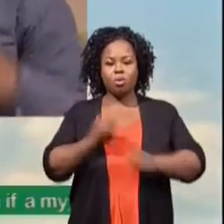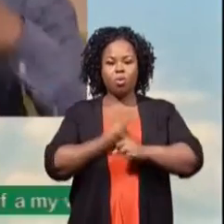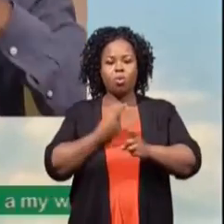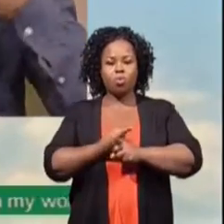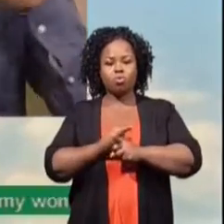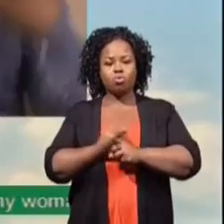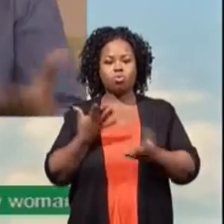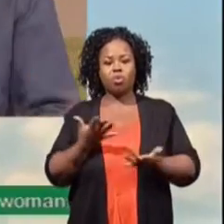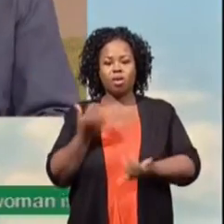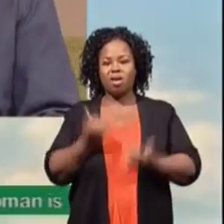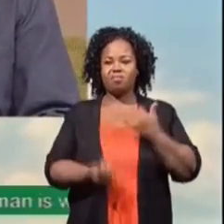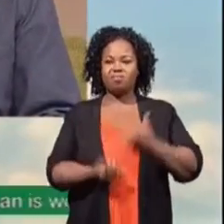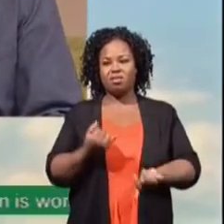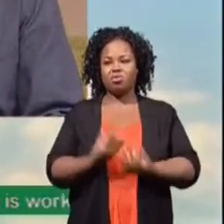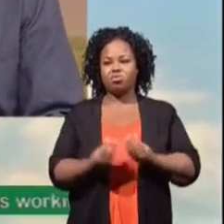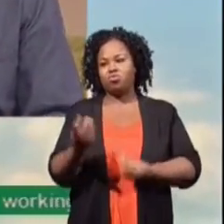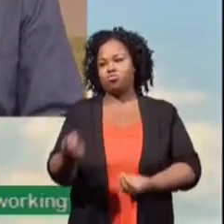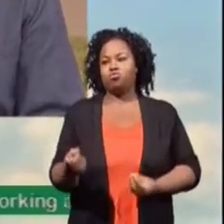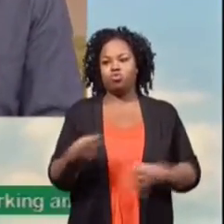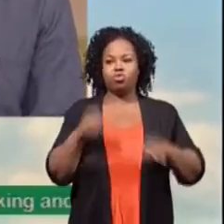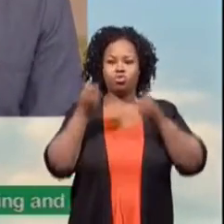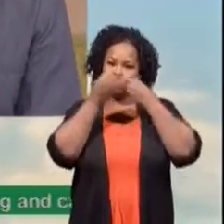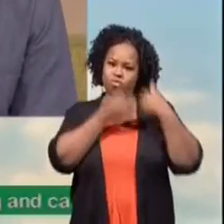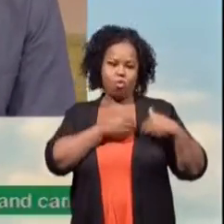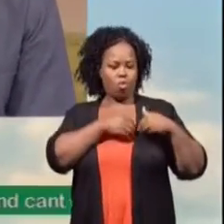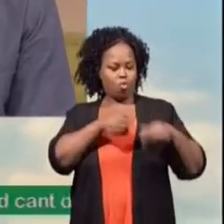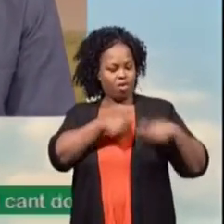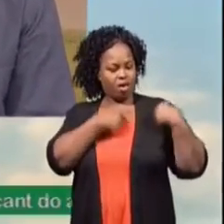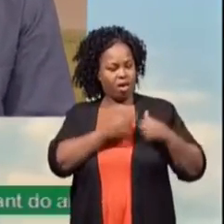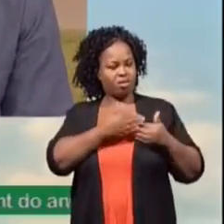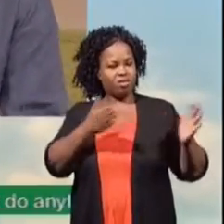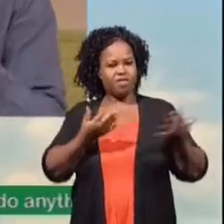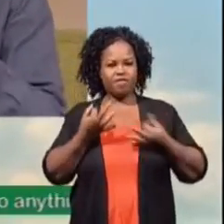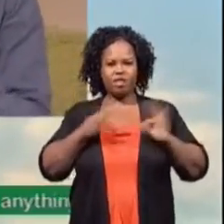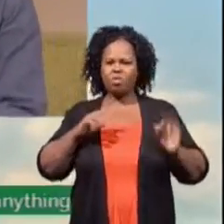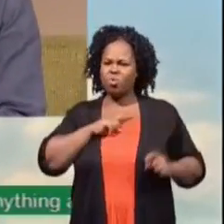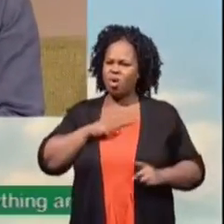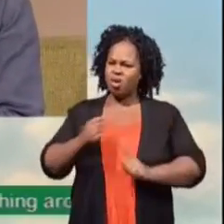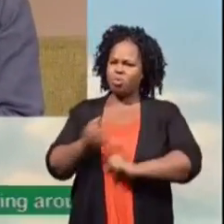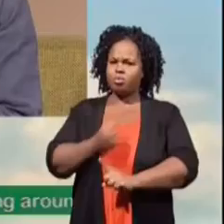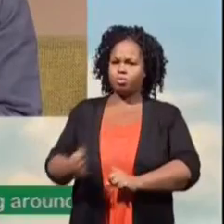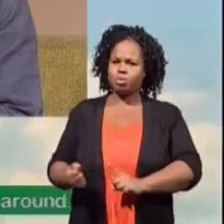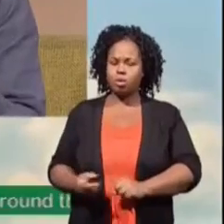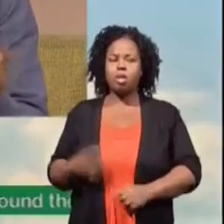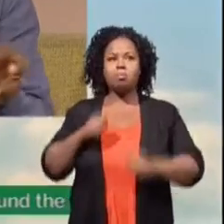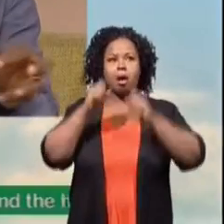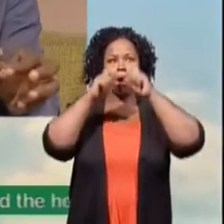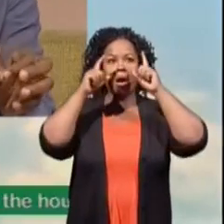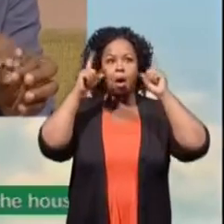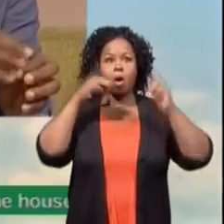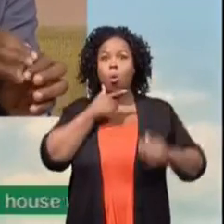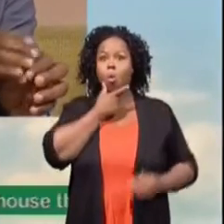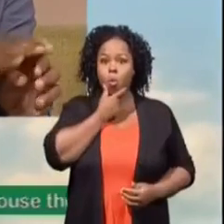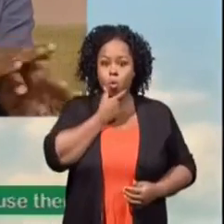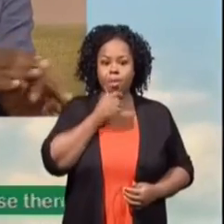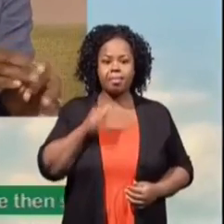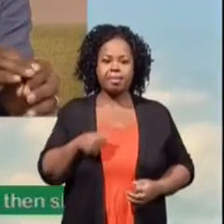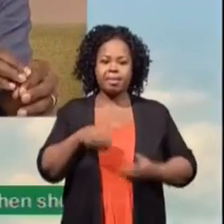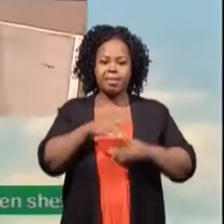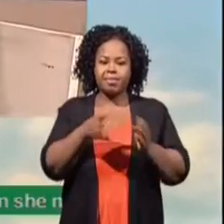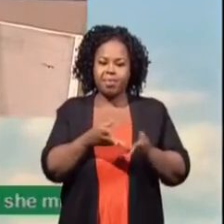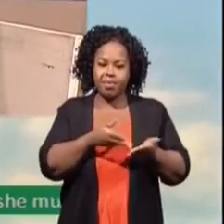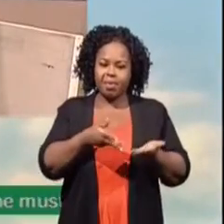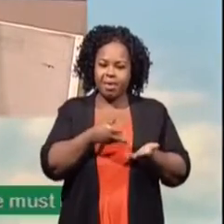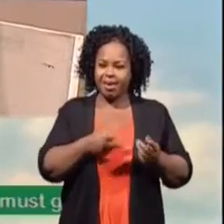nawe and with an open heart and a fresh body so why you abuse then ngaqala ngaphaphama ngathi ngaqala